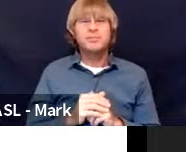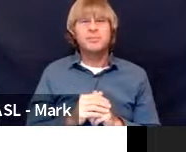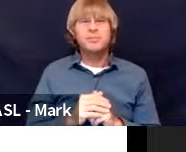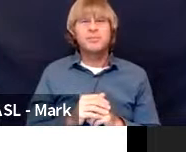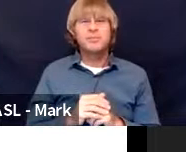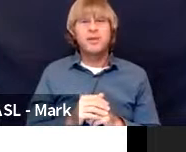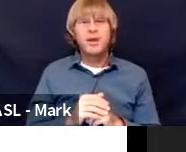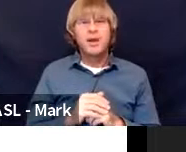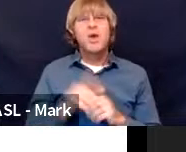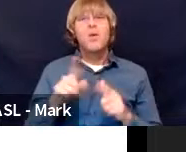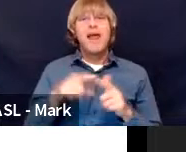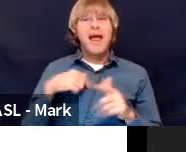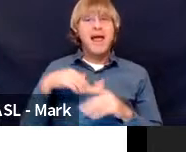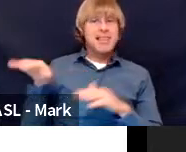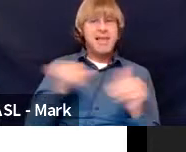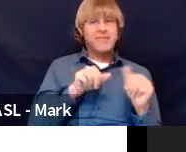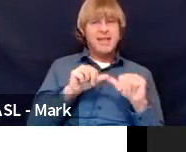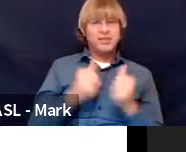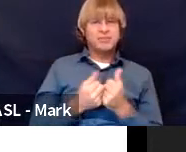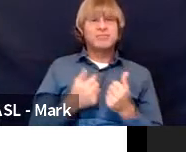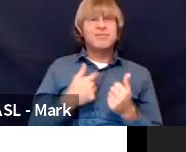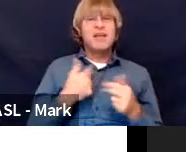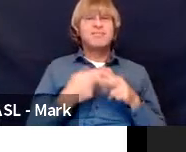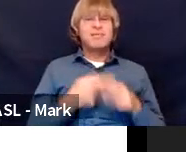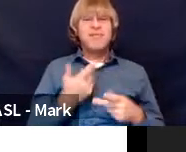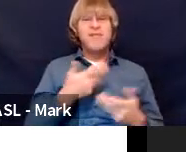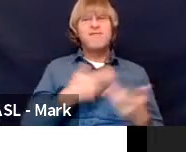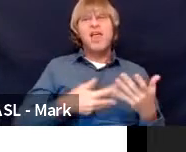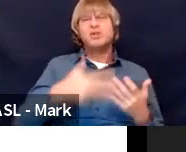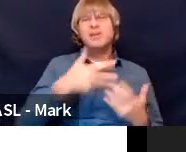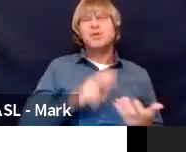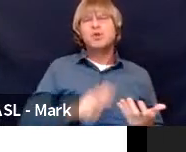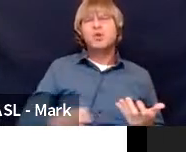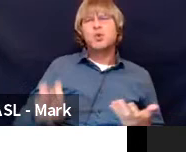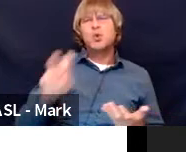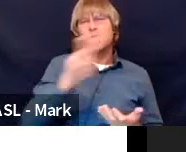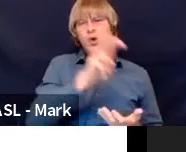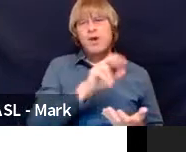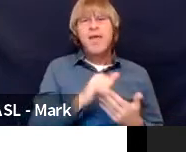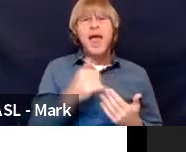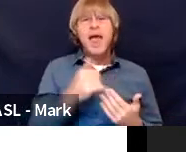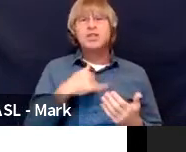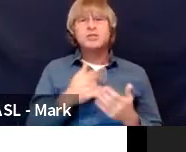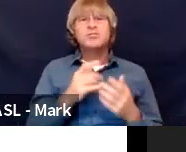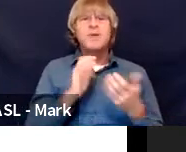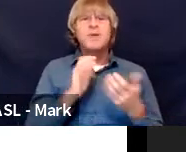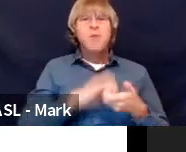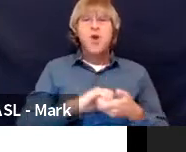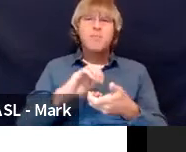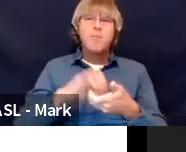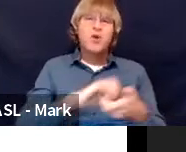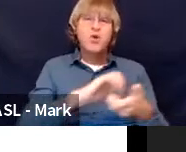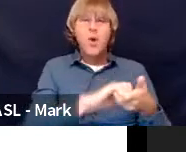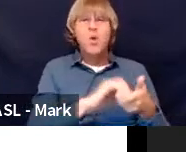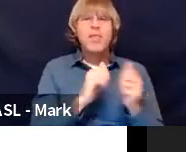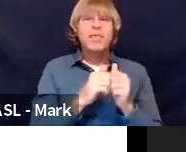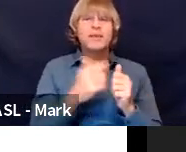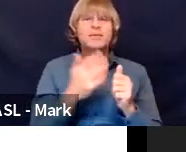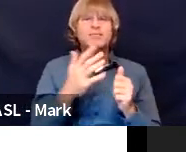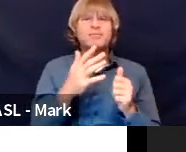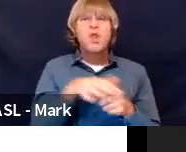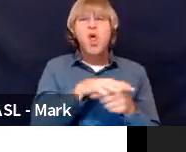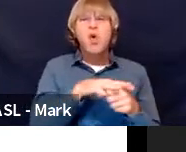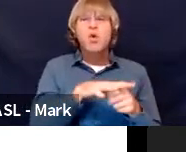So when I left the agency, I did what I call the fellowship tour, where I essentially partnered with